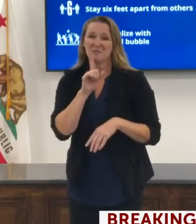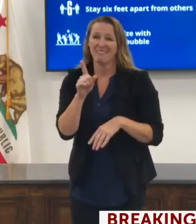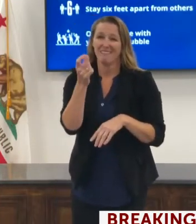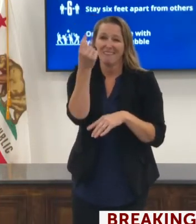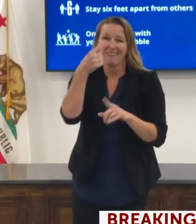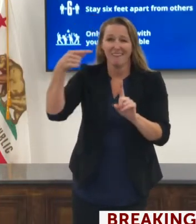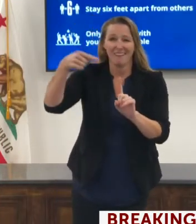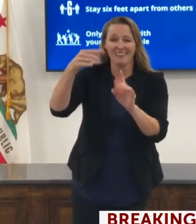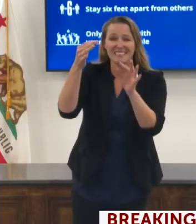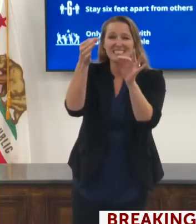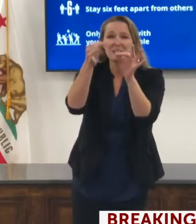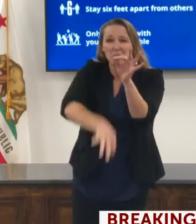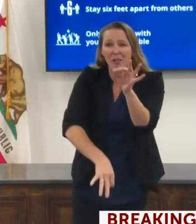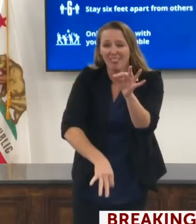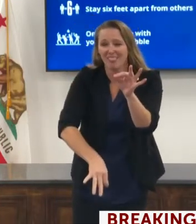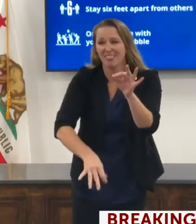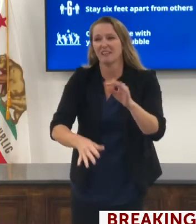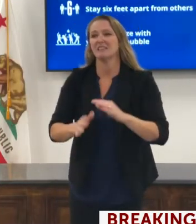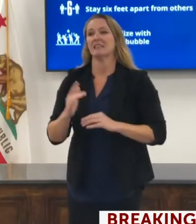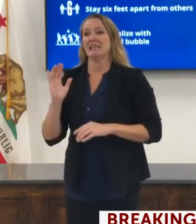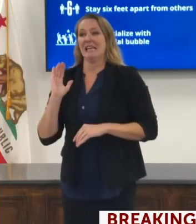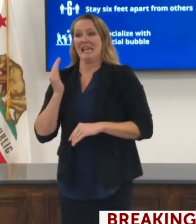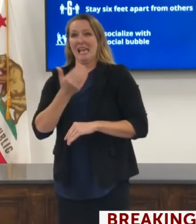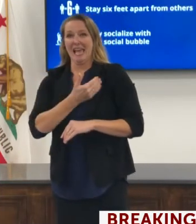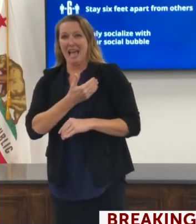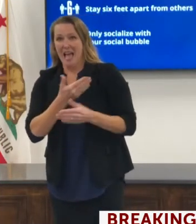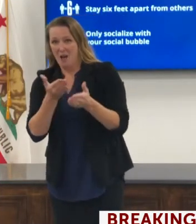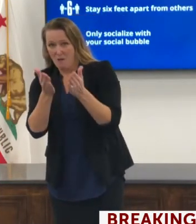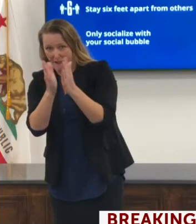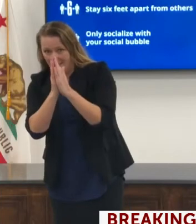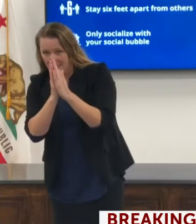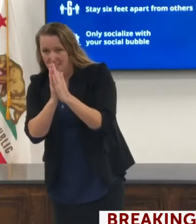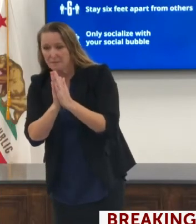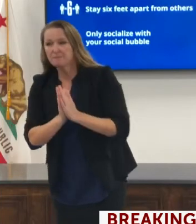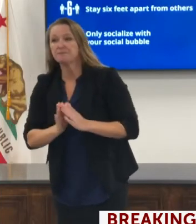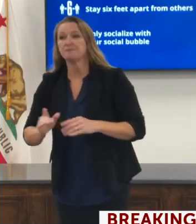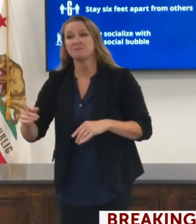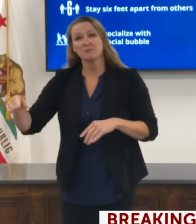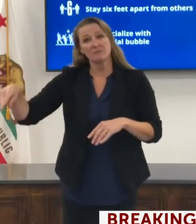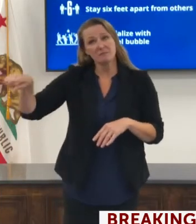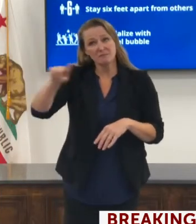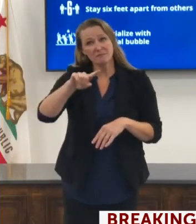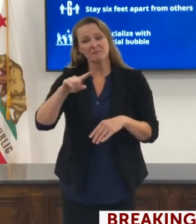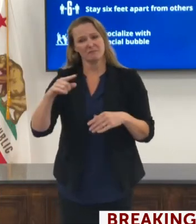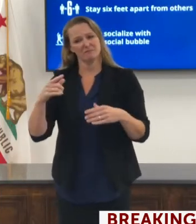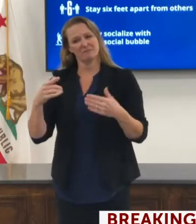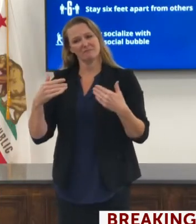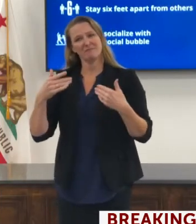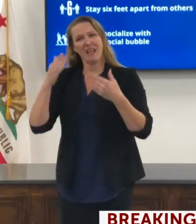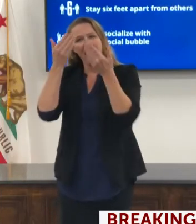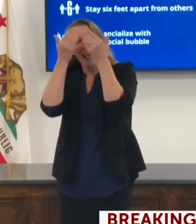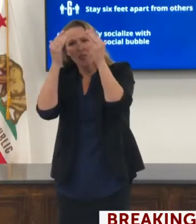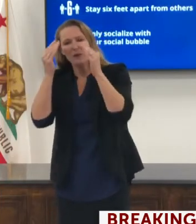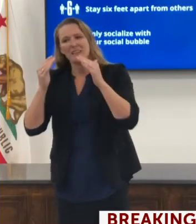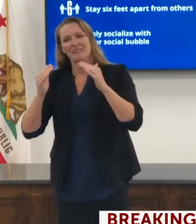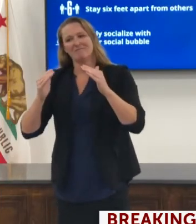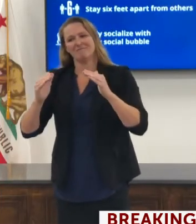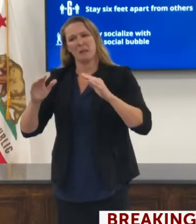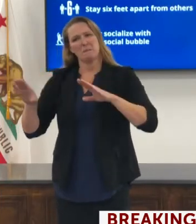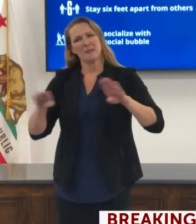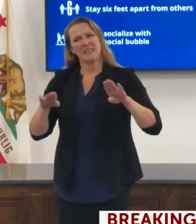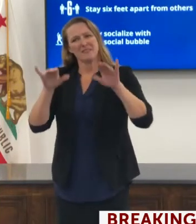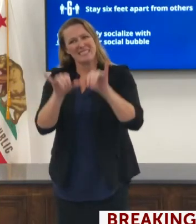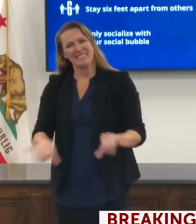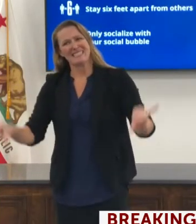simple. We are asking of our community to treat Halloween in the same ways as we've been asking